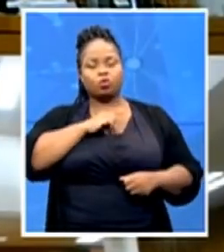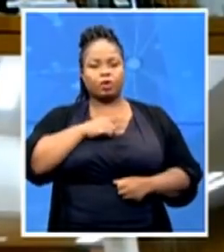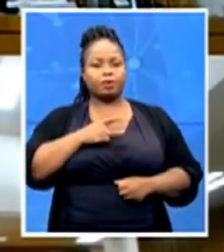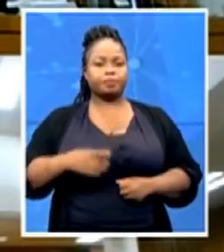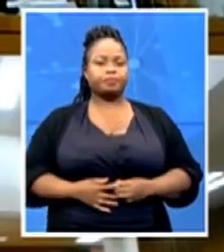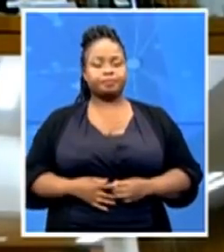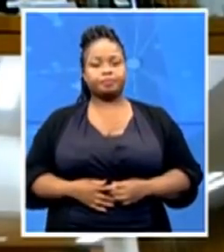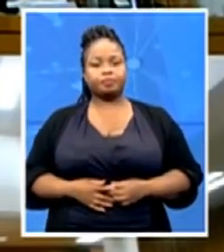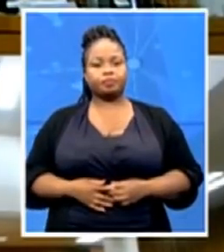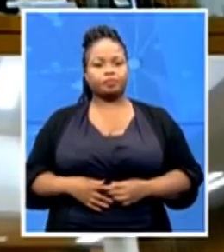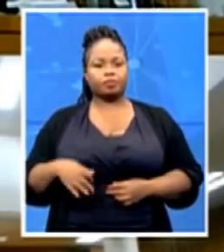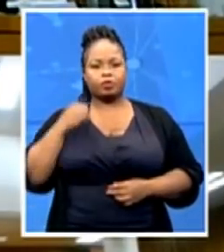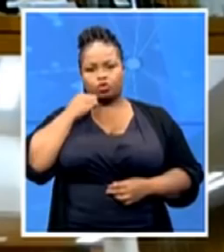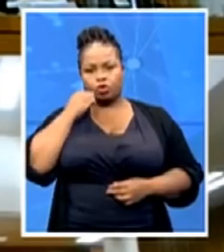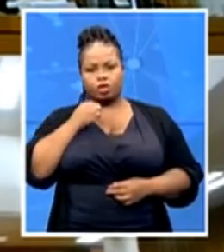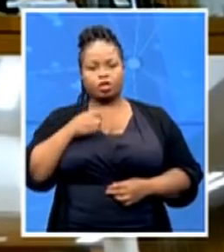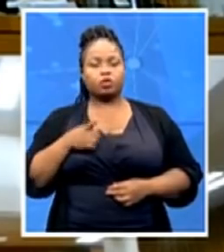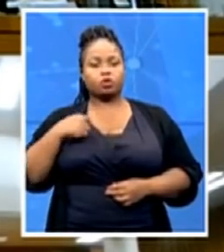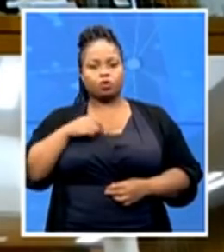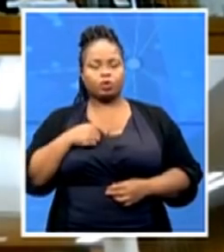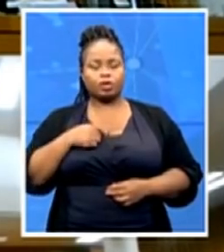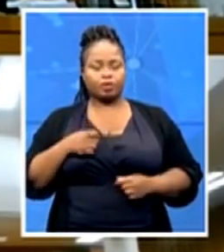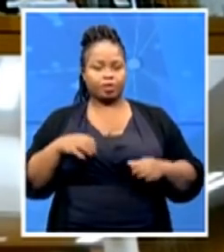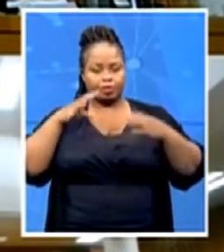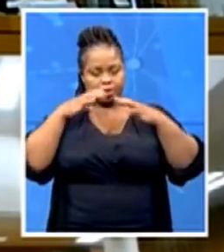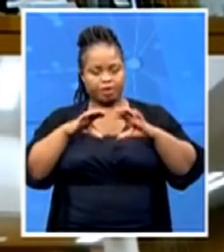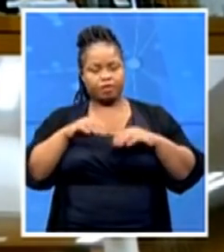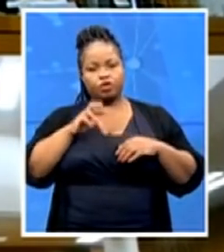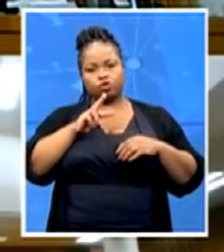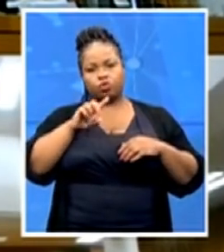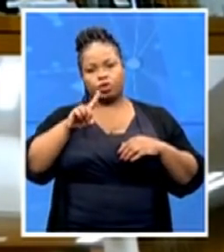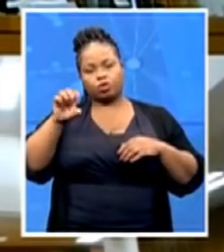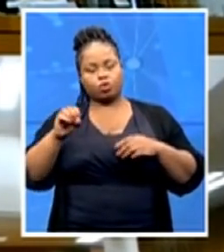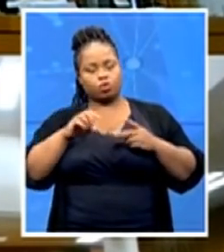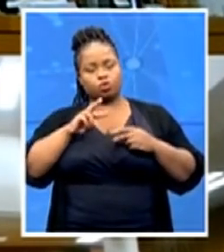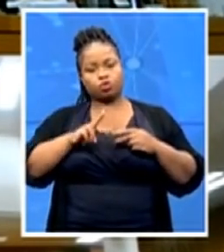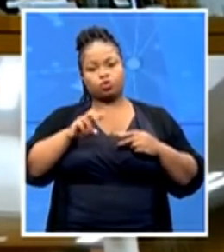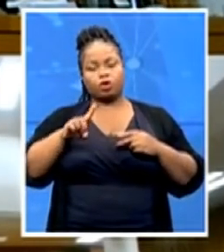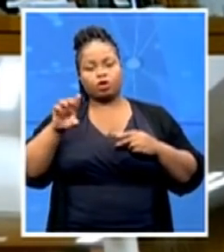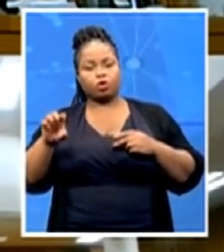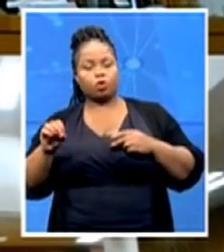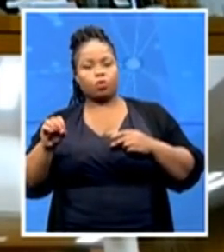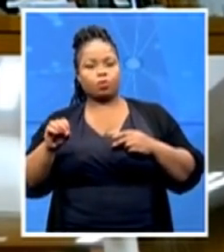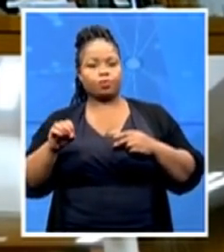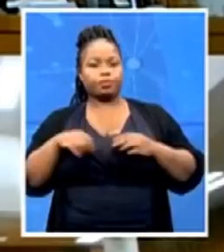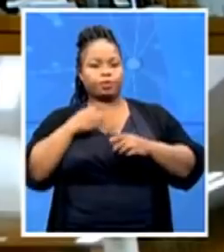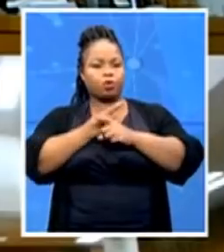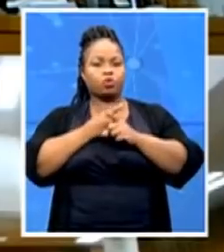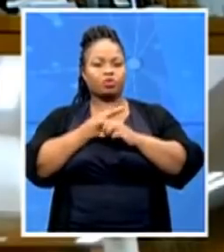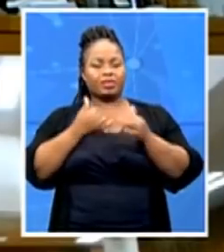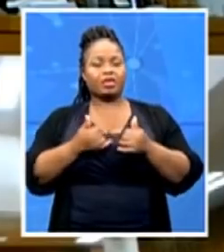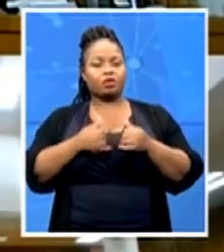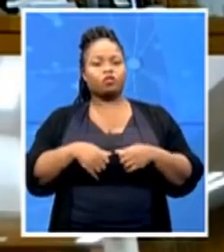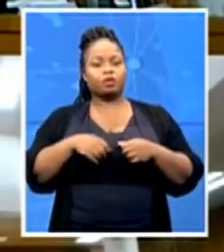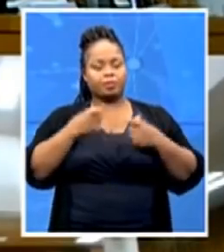main heads at paragraphs 210, 211, and in our supplementary heads at paragraphs 31 to 38. It's